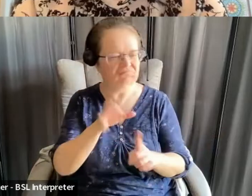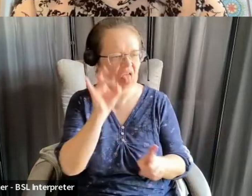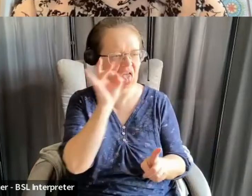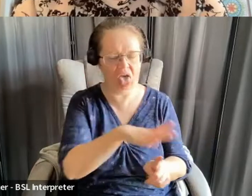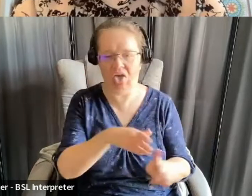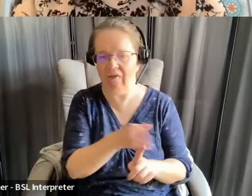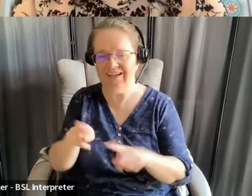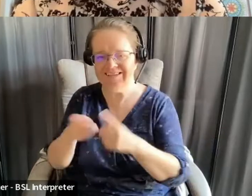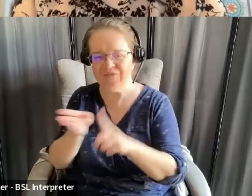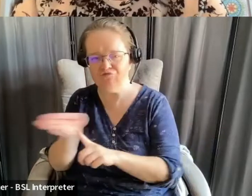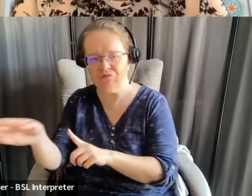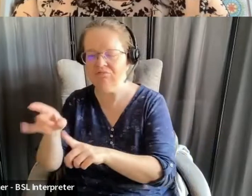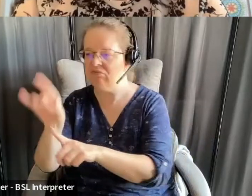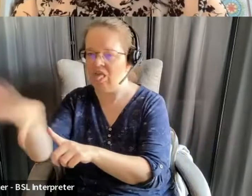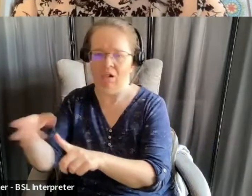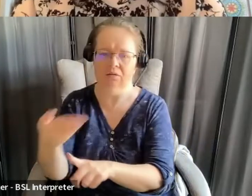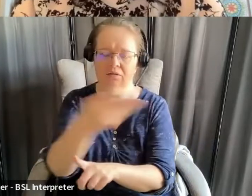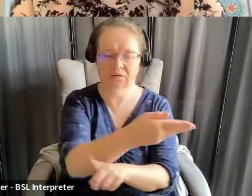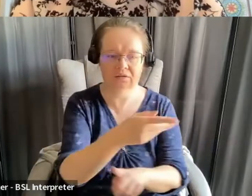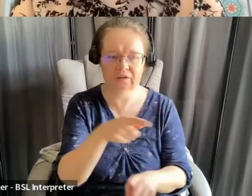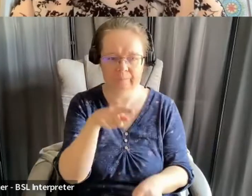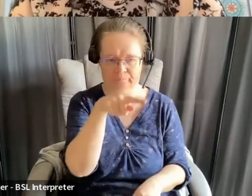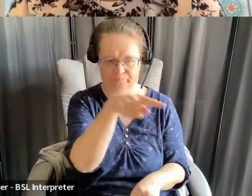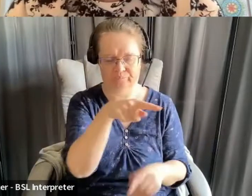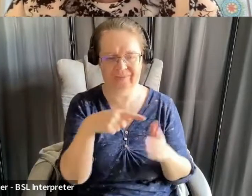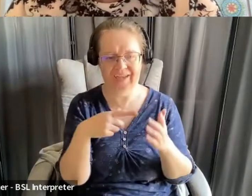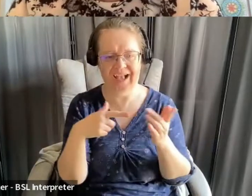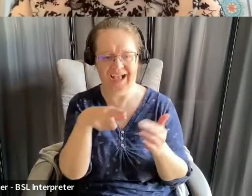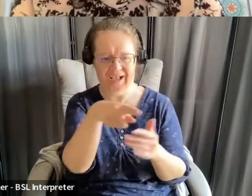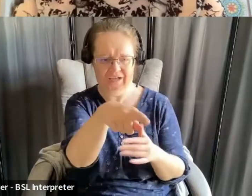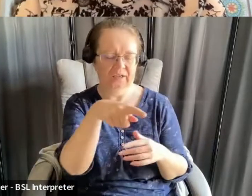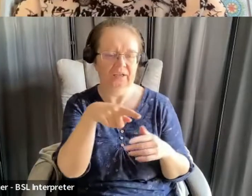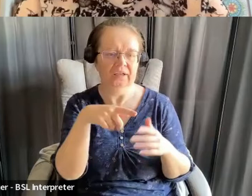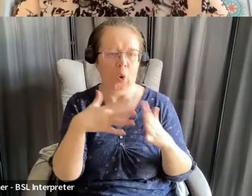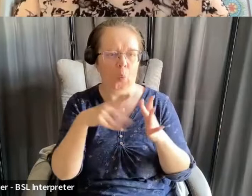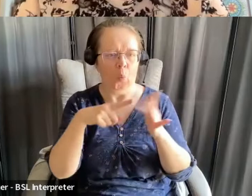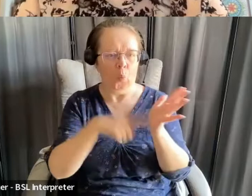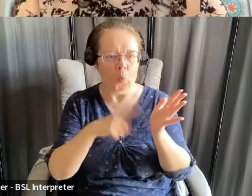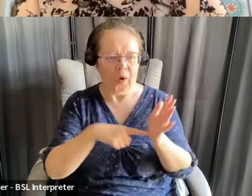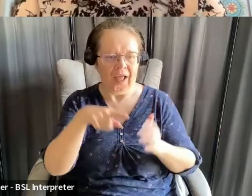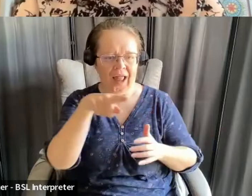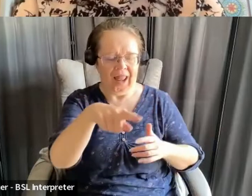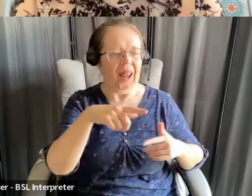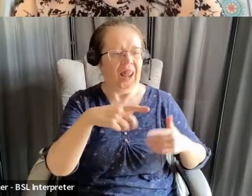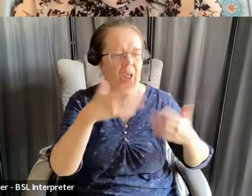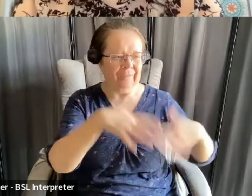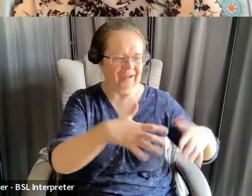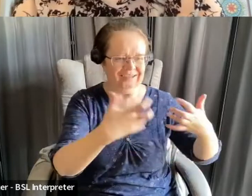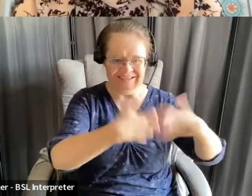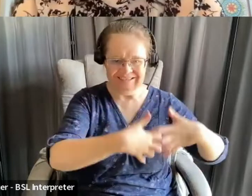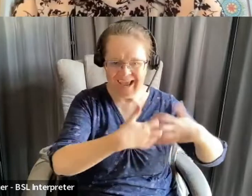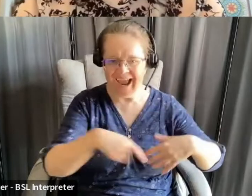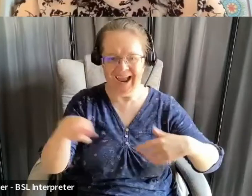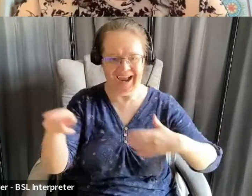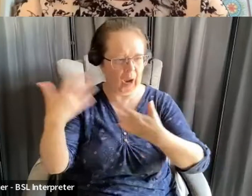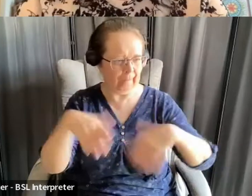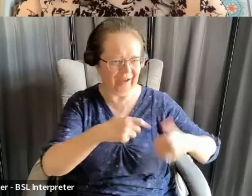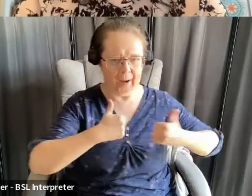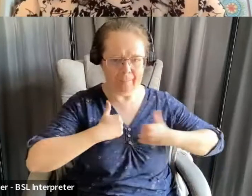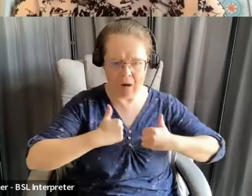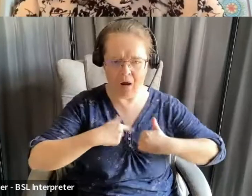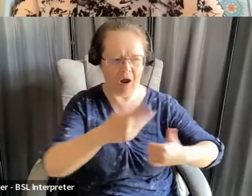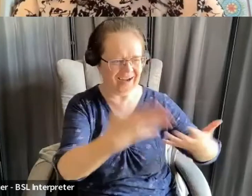you know, well, you've been in tech, you studied the bar, now you're going to marry those together. Carley, the same as you, you've been in